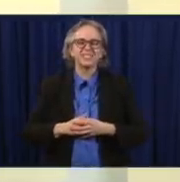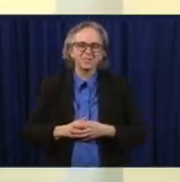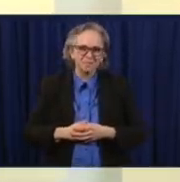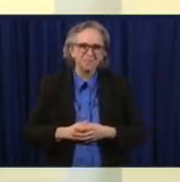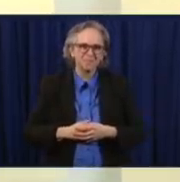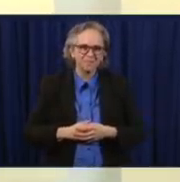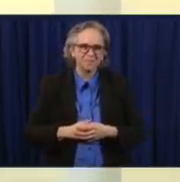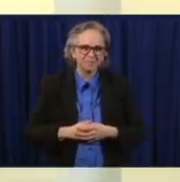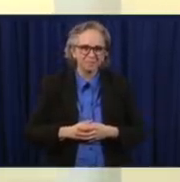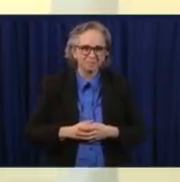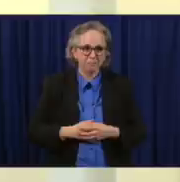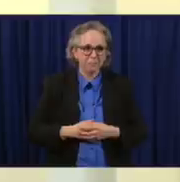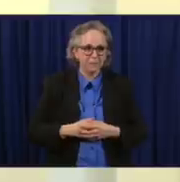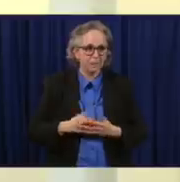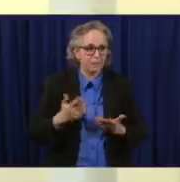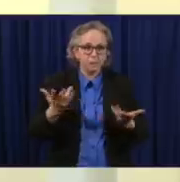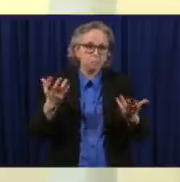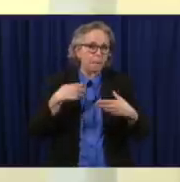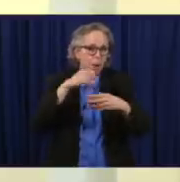look at the data today.